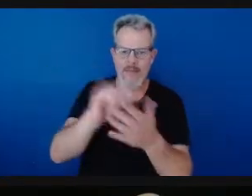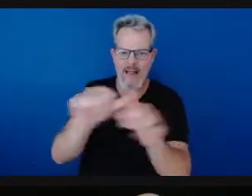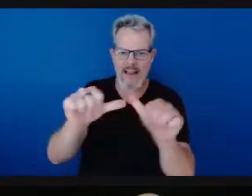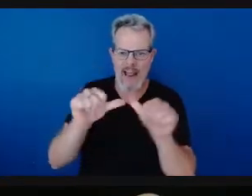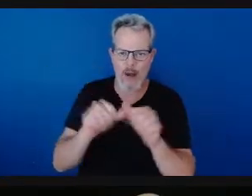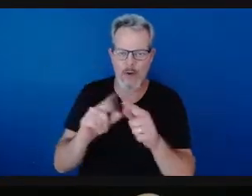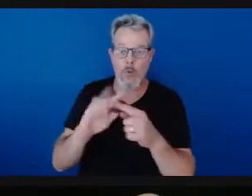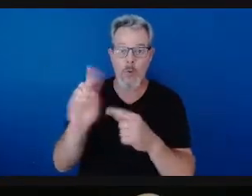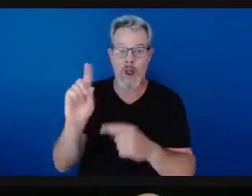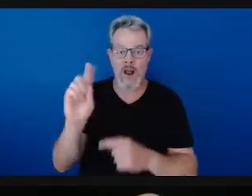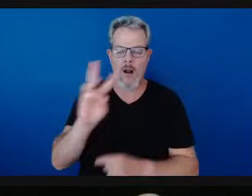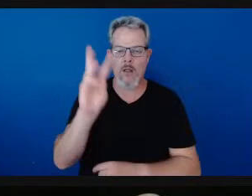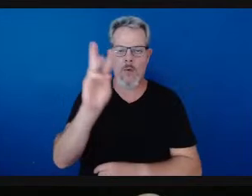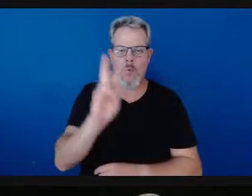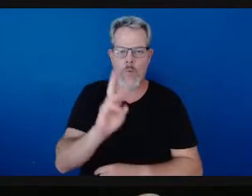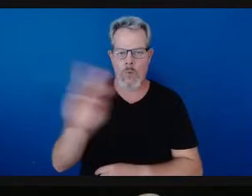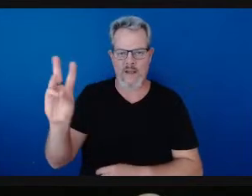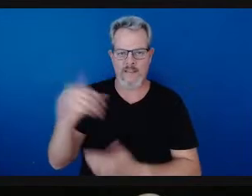west part of the crater there.